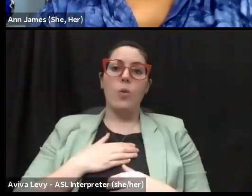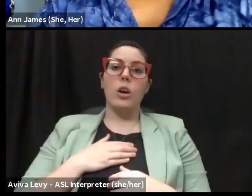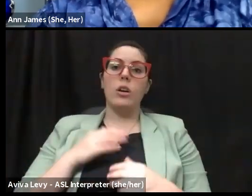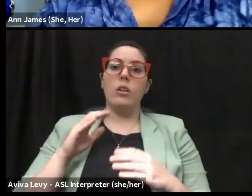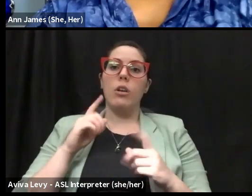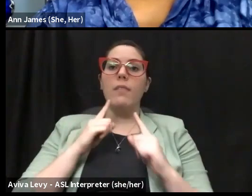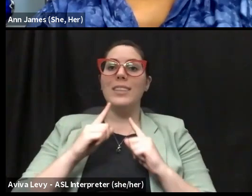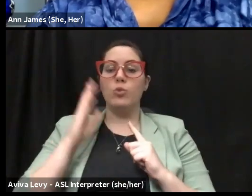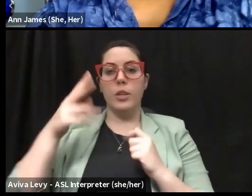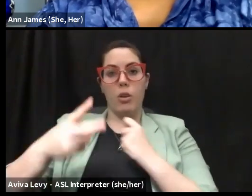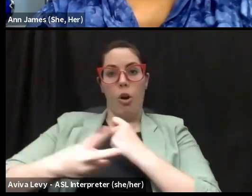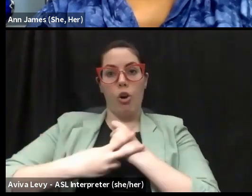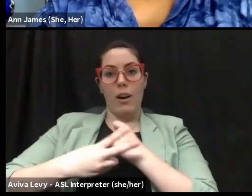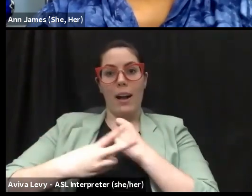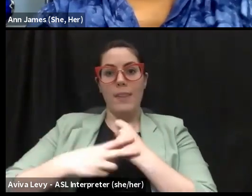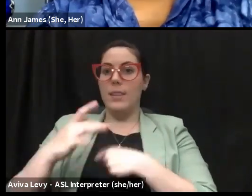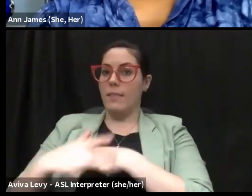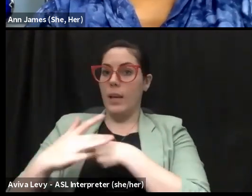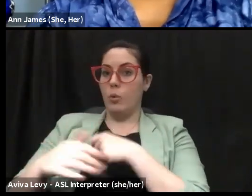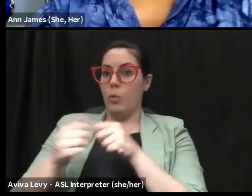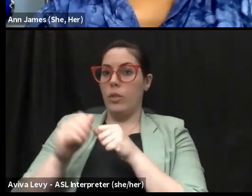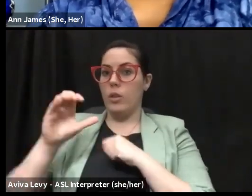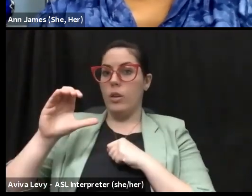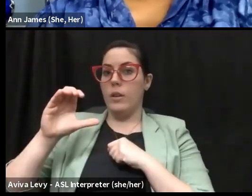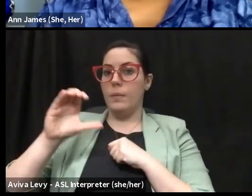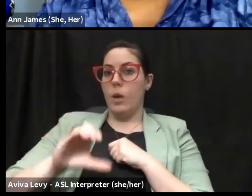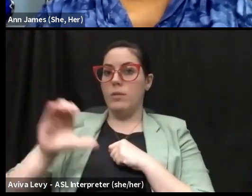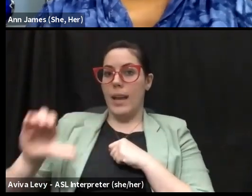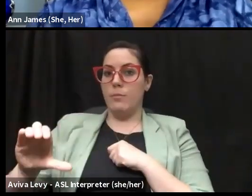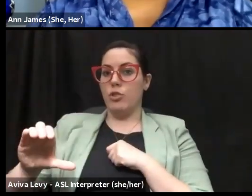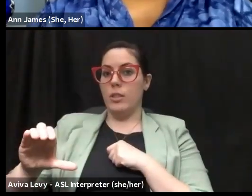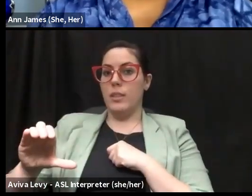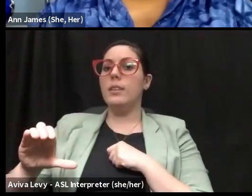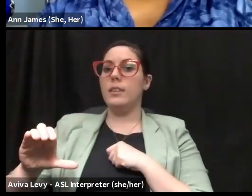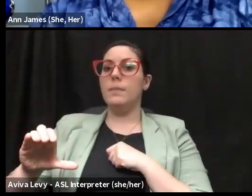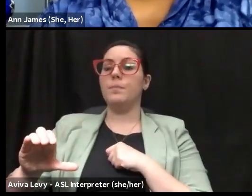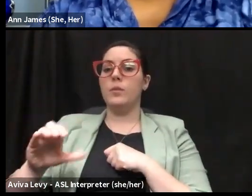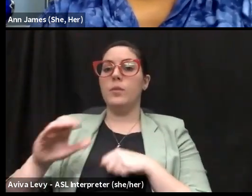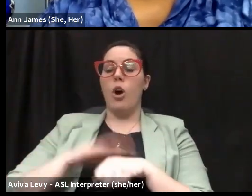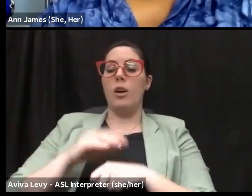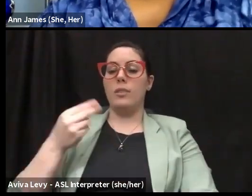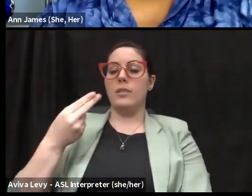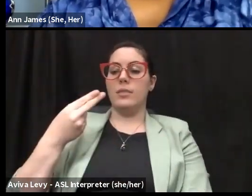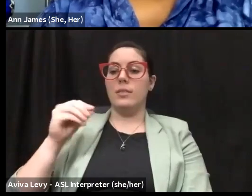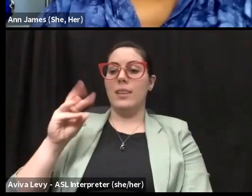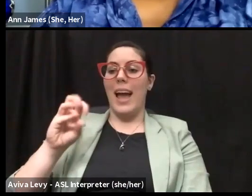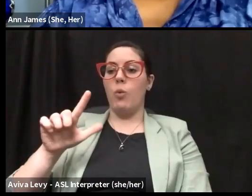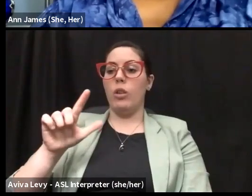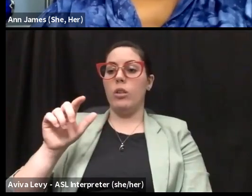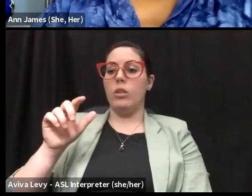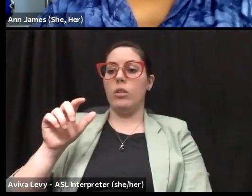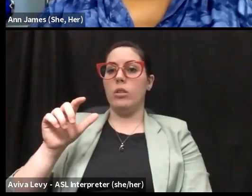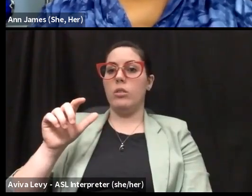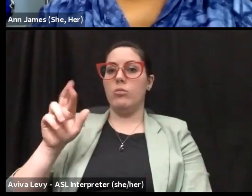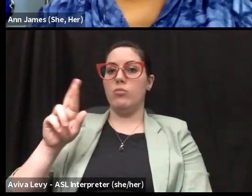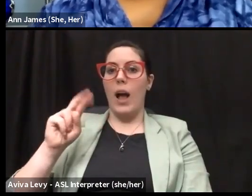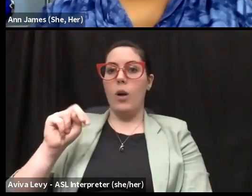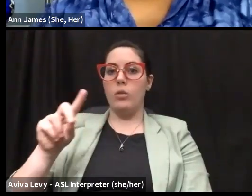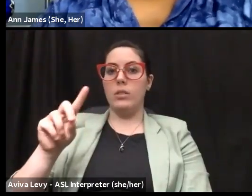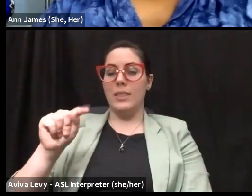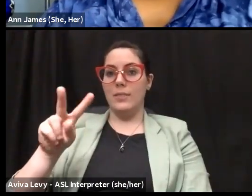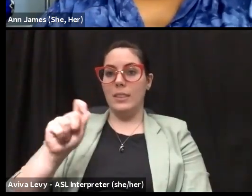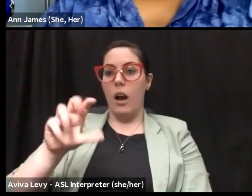archived and available with closed captions on both HowlRound.com and DirectorsLabWest.com. So you can head there for that and to see any of the conversations you might have